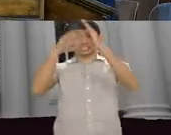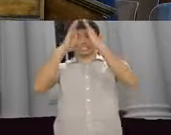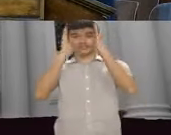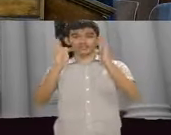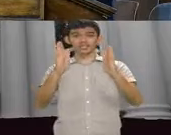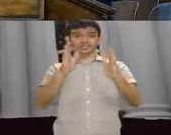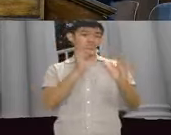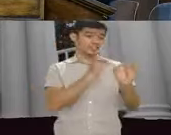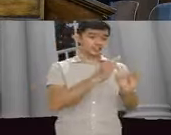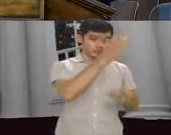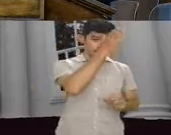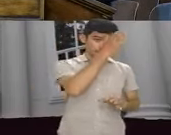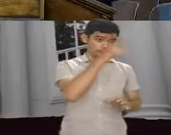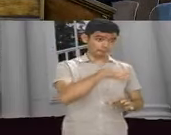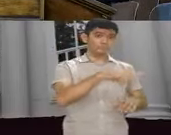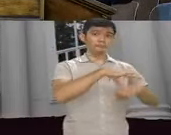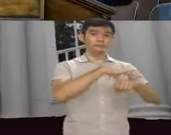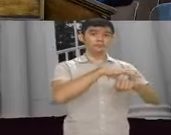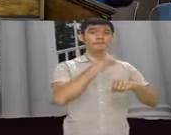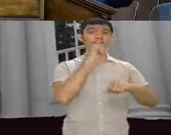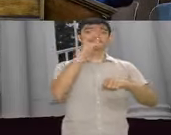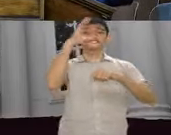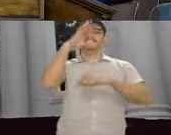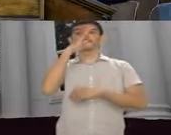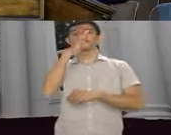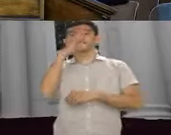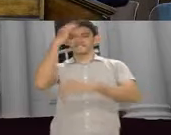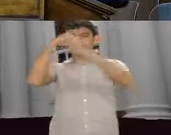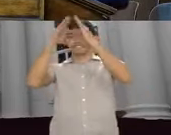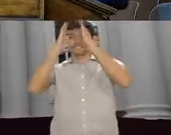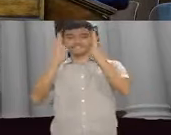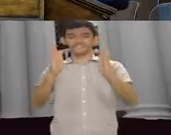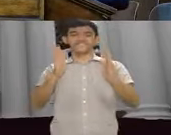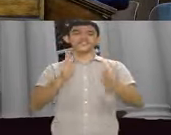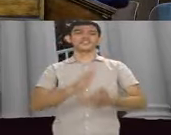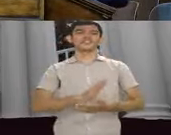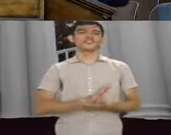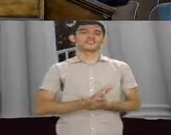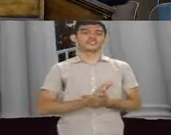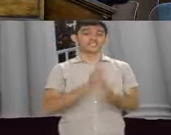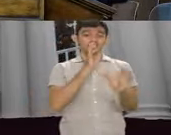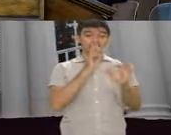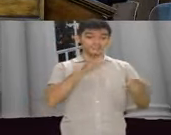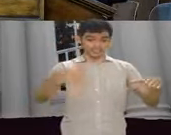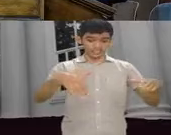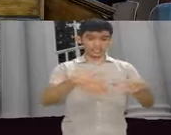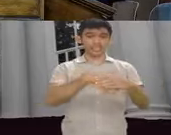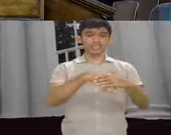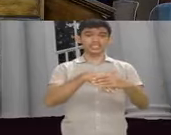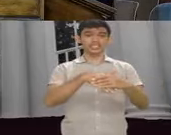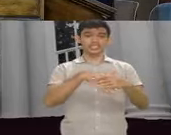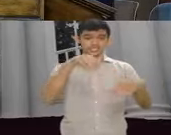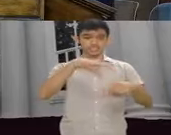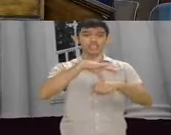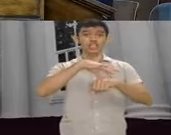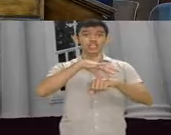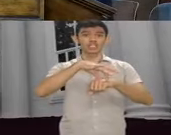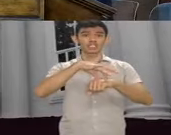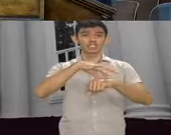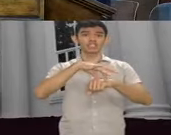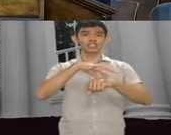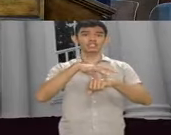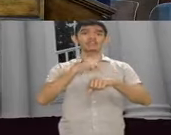You know, when we get to heaven, my wife, Ruth, will not be my wife anymore. That is why